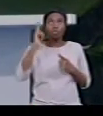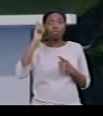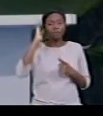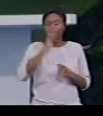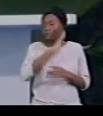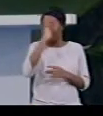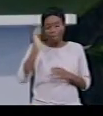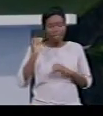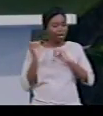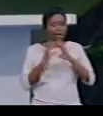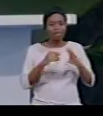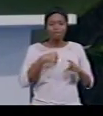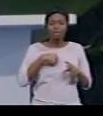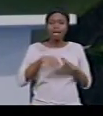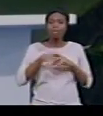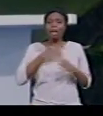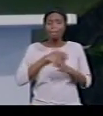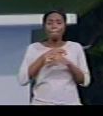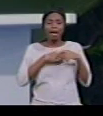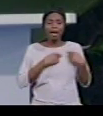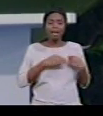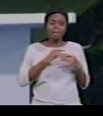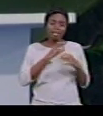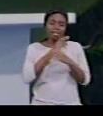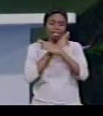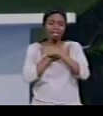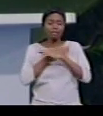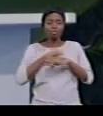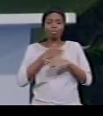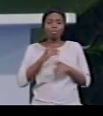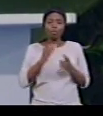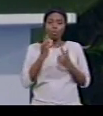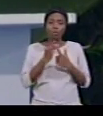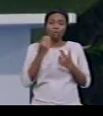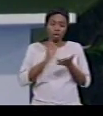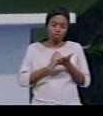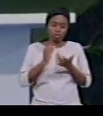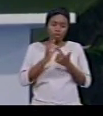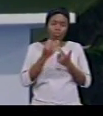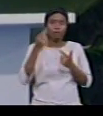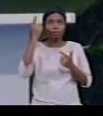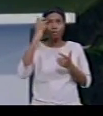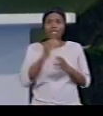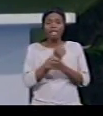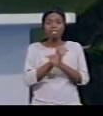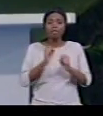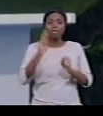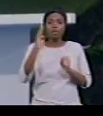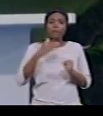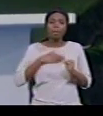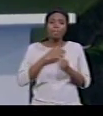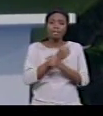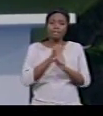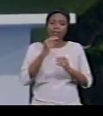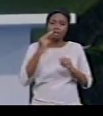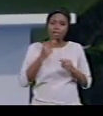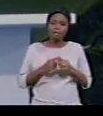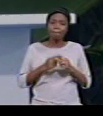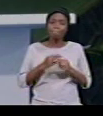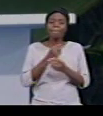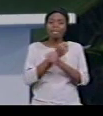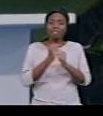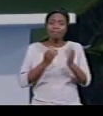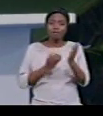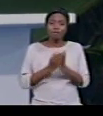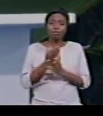My heart is leaning on the word, the written word of God. Salvation by my Savior's name, salvation